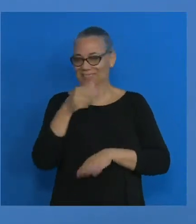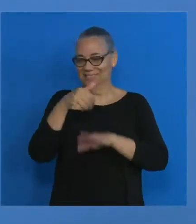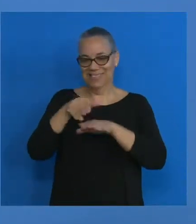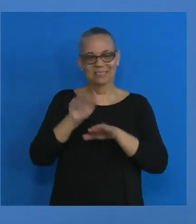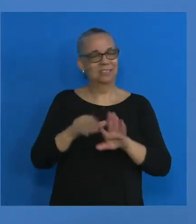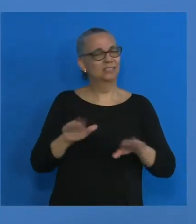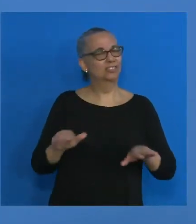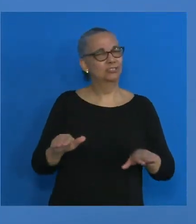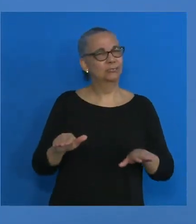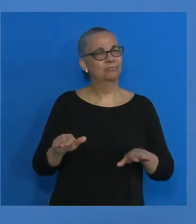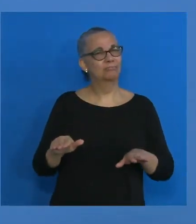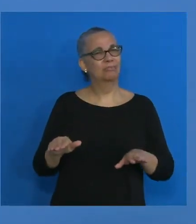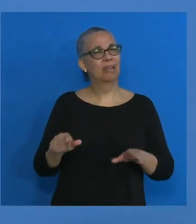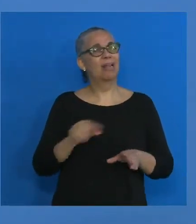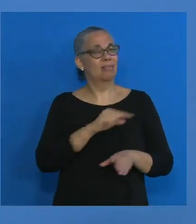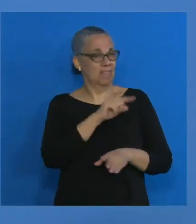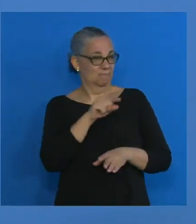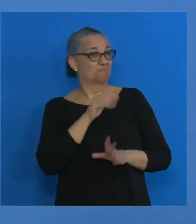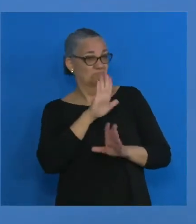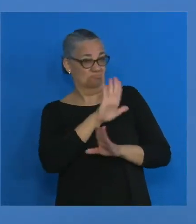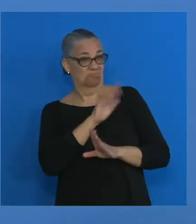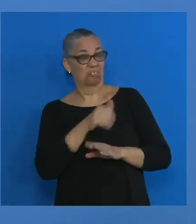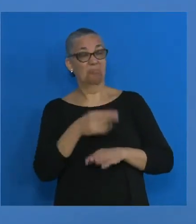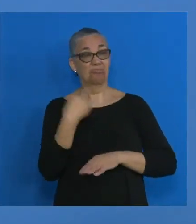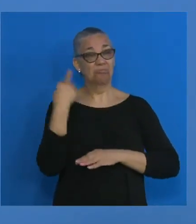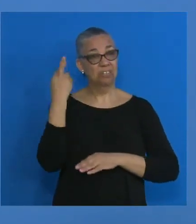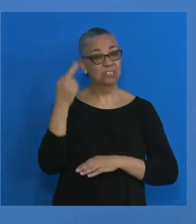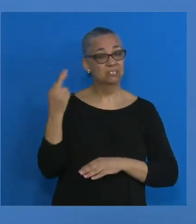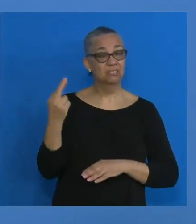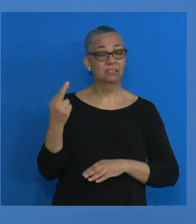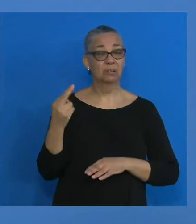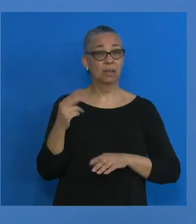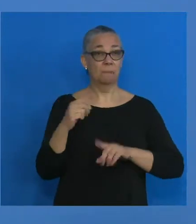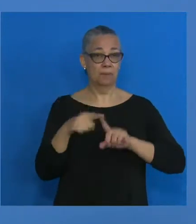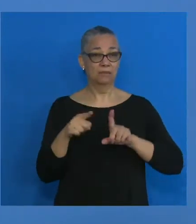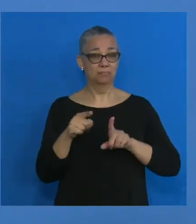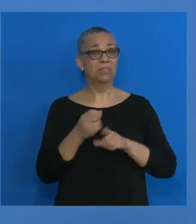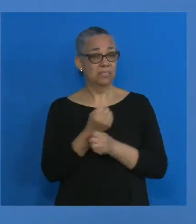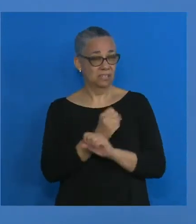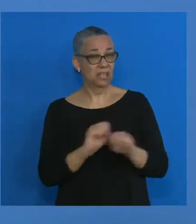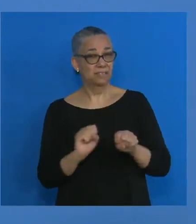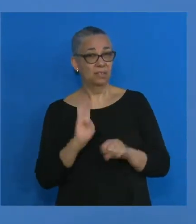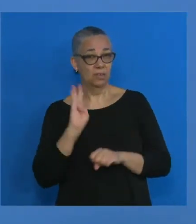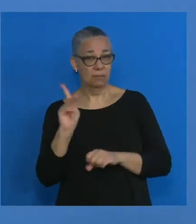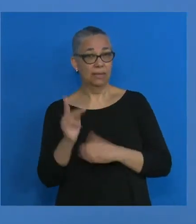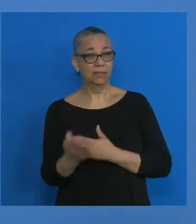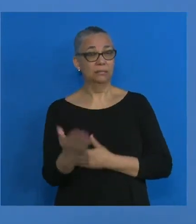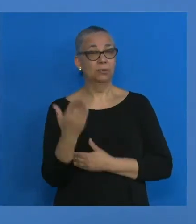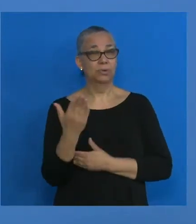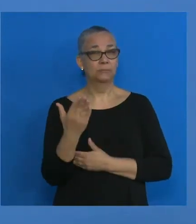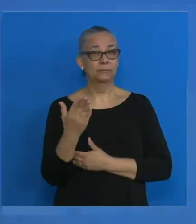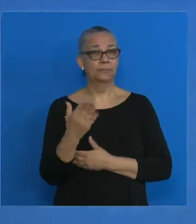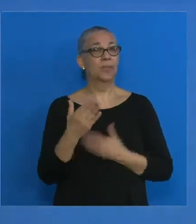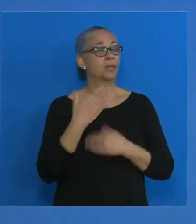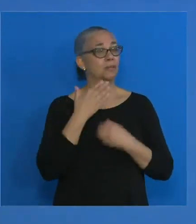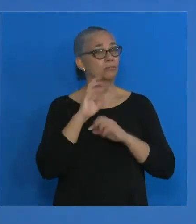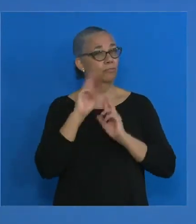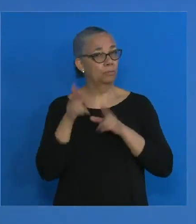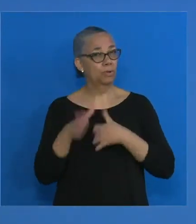have their particular reasons for doing such, but it was safe for them to return this morning. Thank you very much.